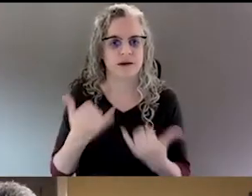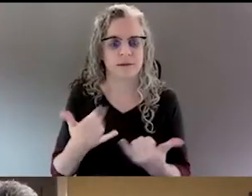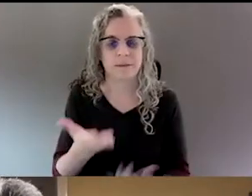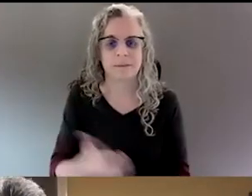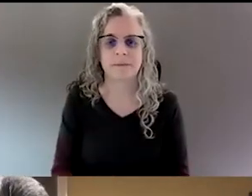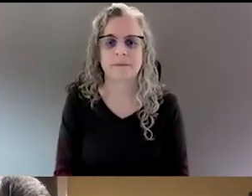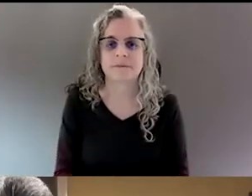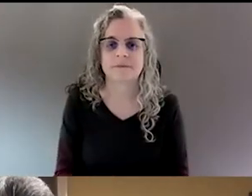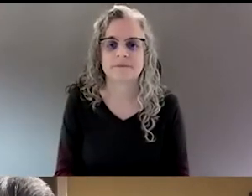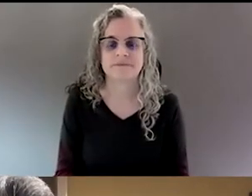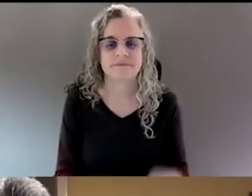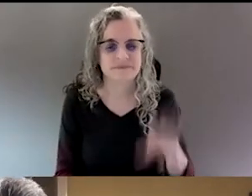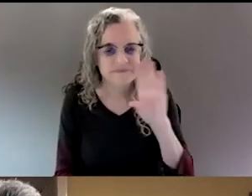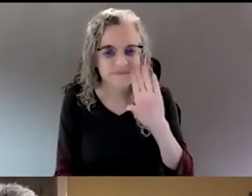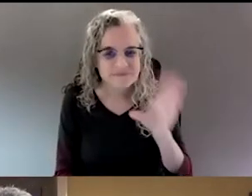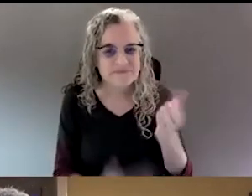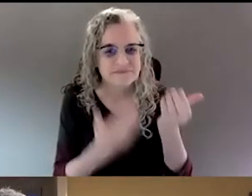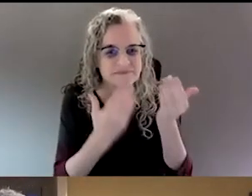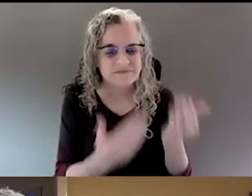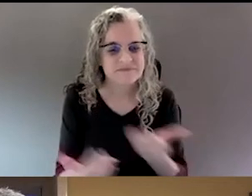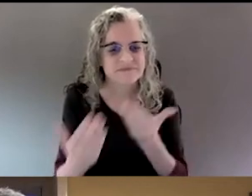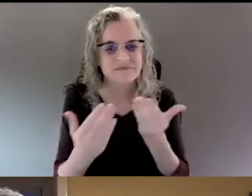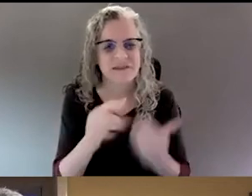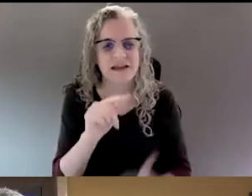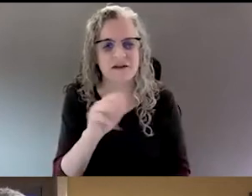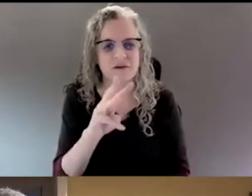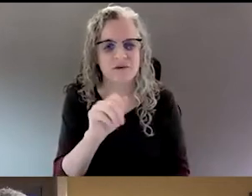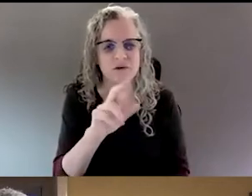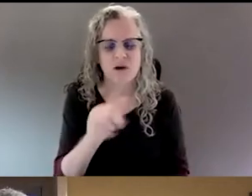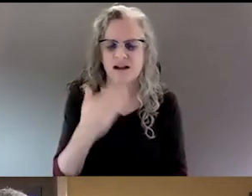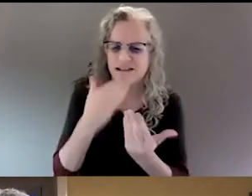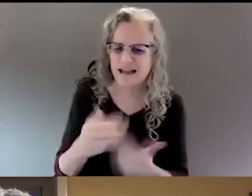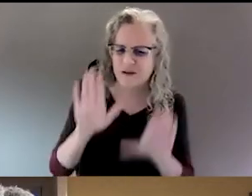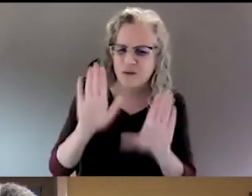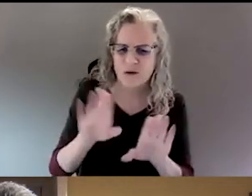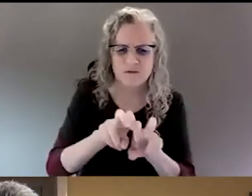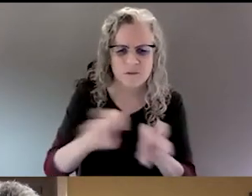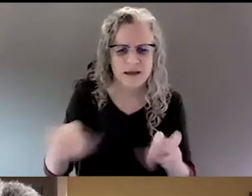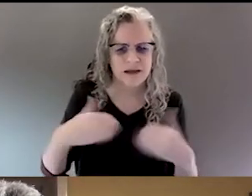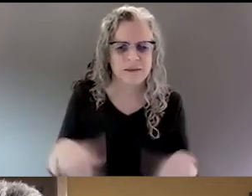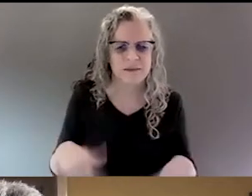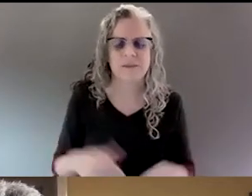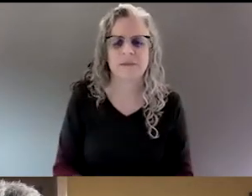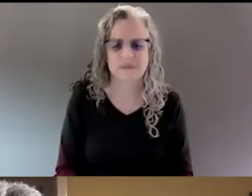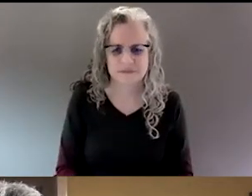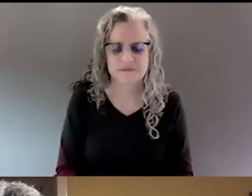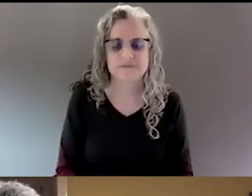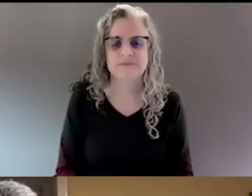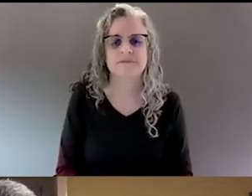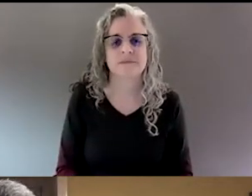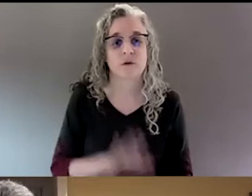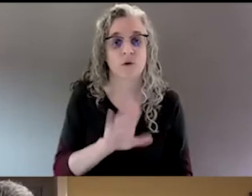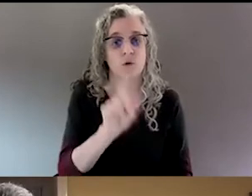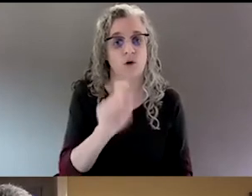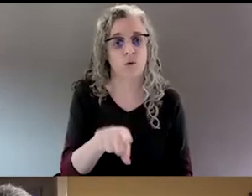Hi, thank you, Tuara, and thank you to the wonderful panel. The question is a very important one. And